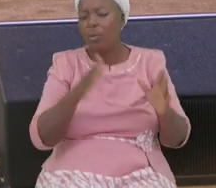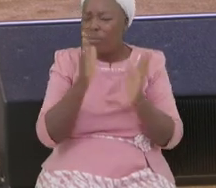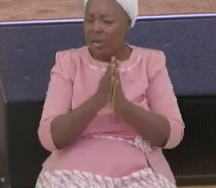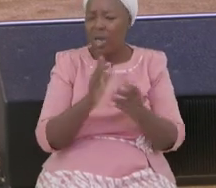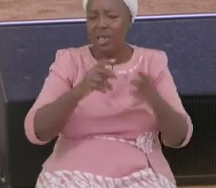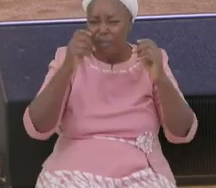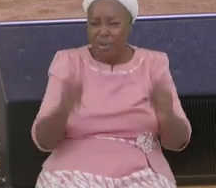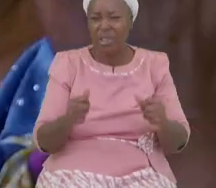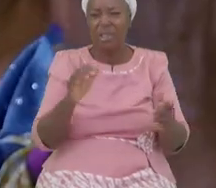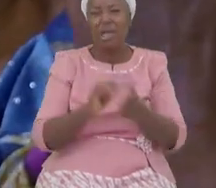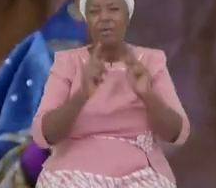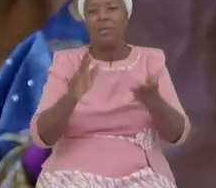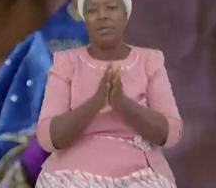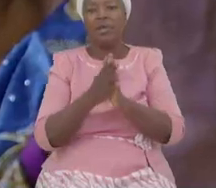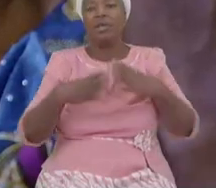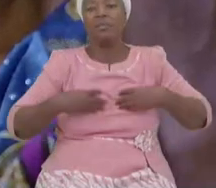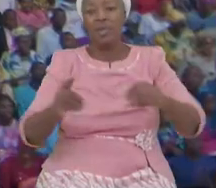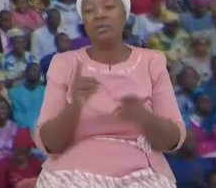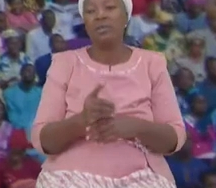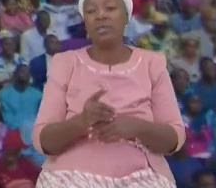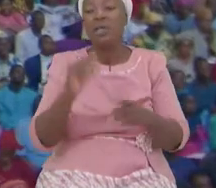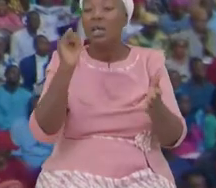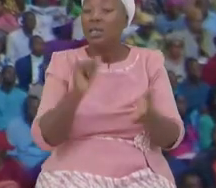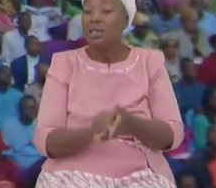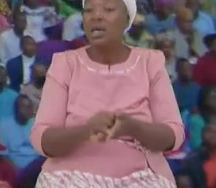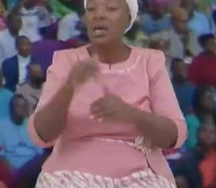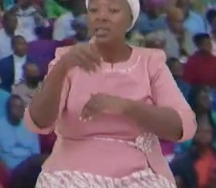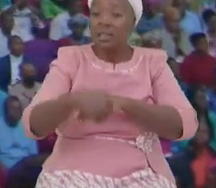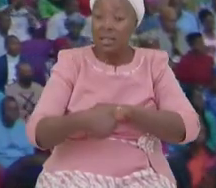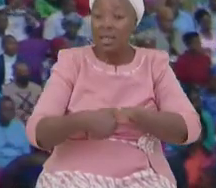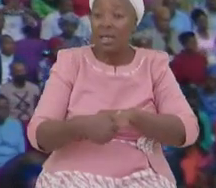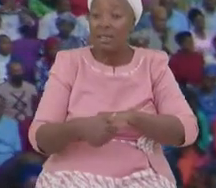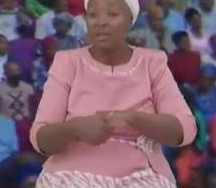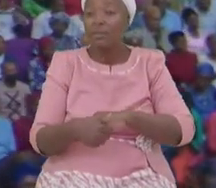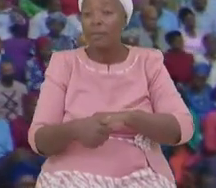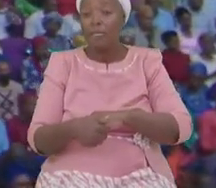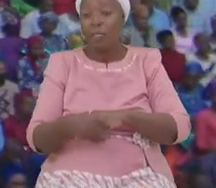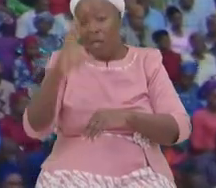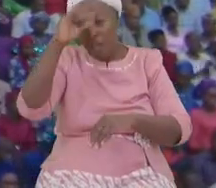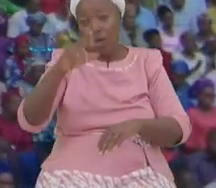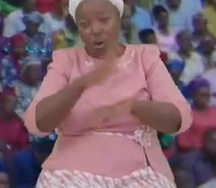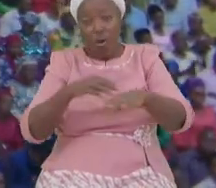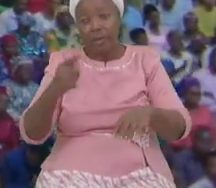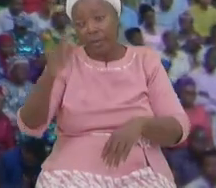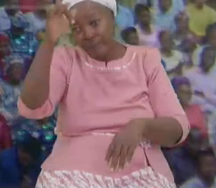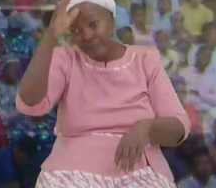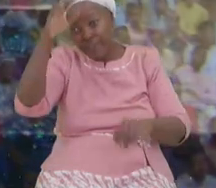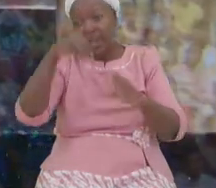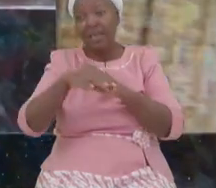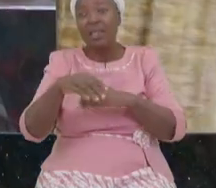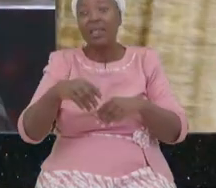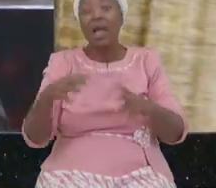healed. That night, he called his father in America. I said,